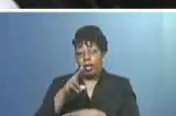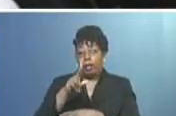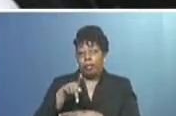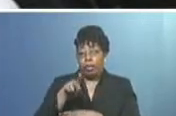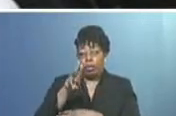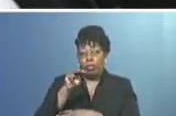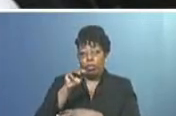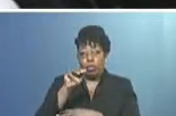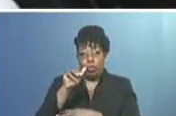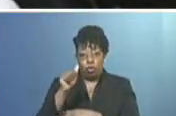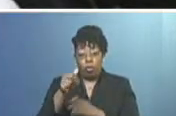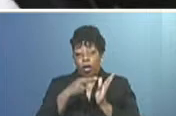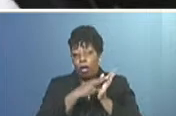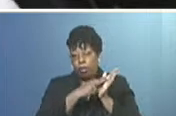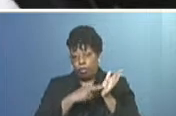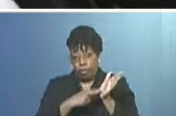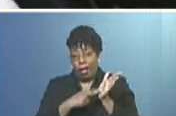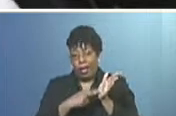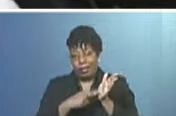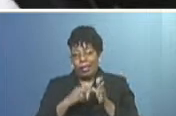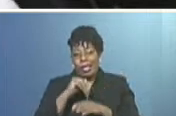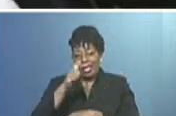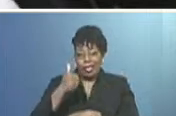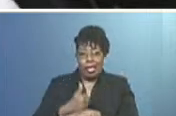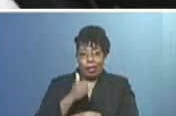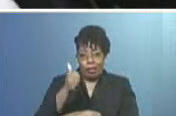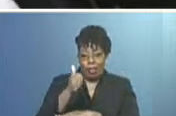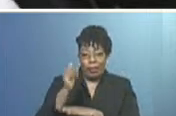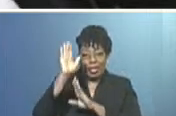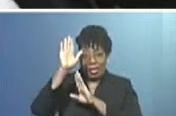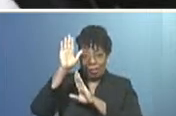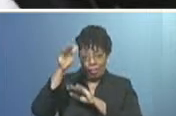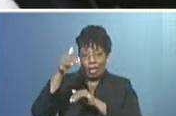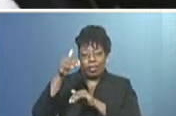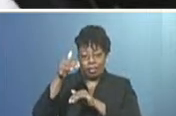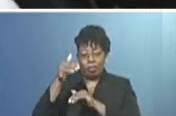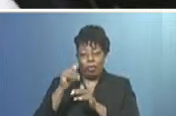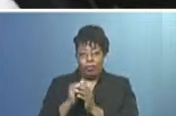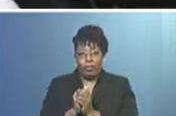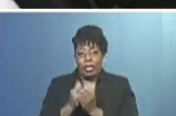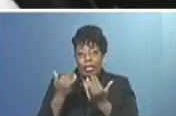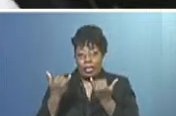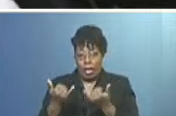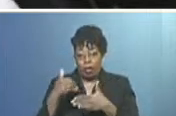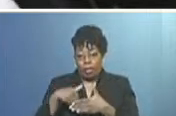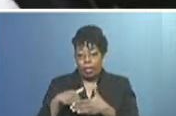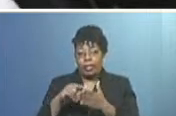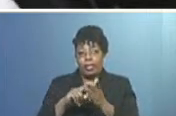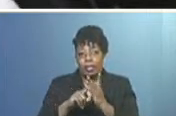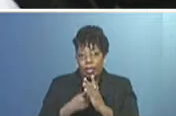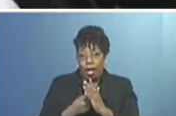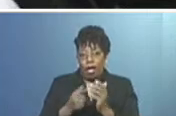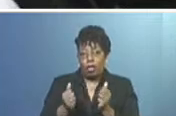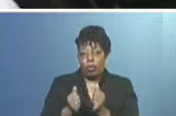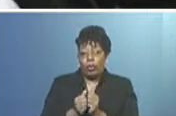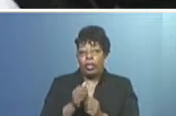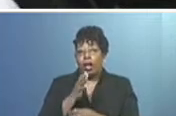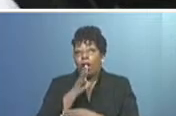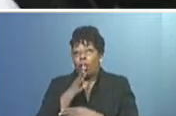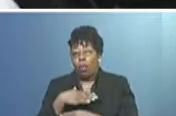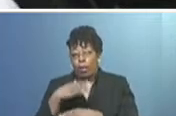establish itself as a real player in the basketball market, and it's even crossing over now with the implementation of a